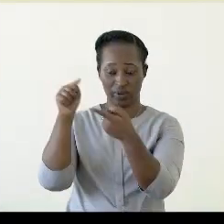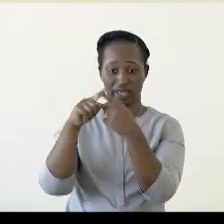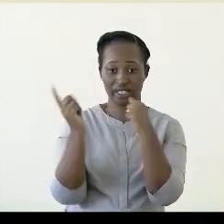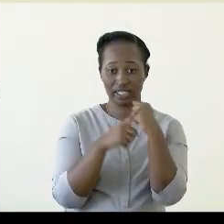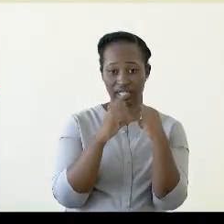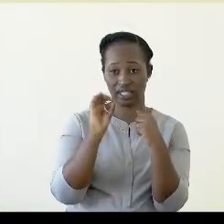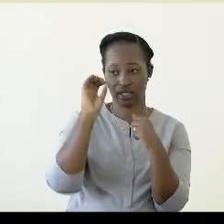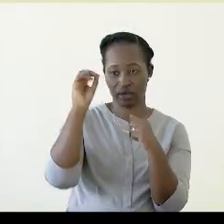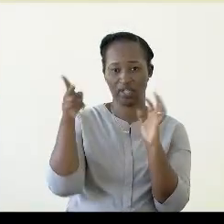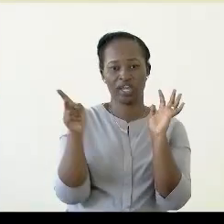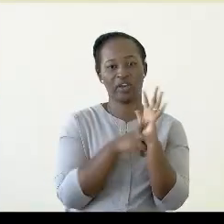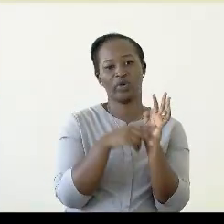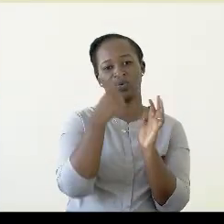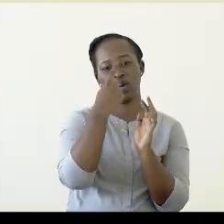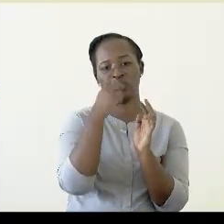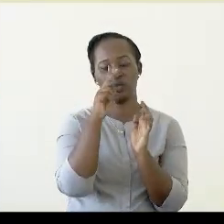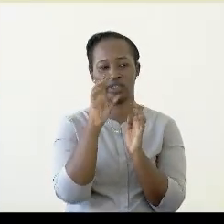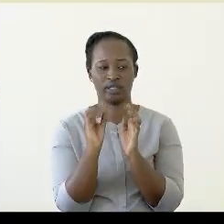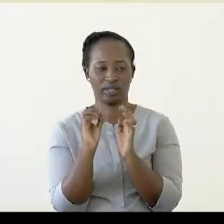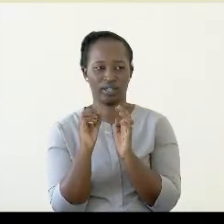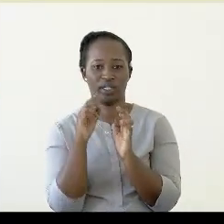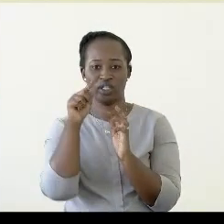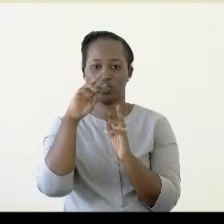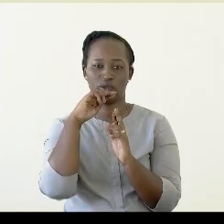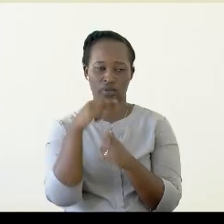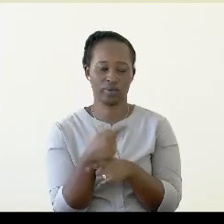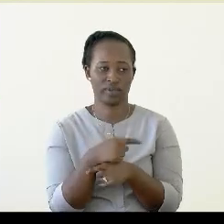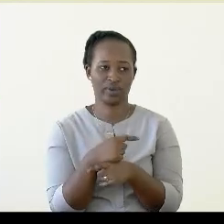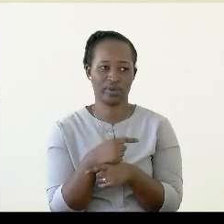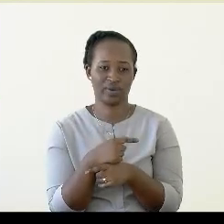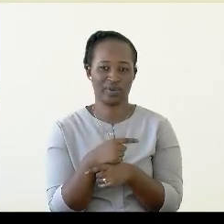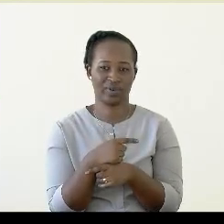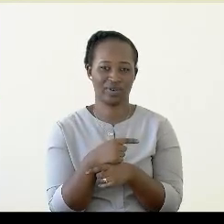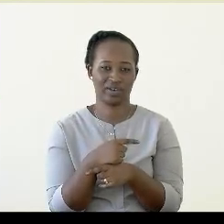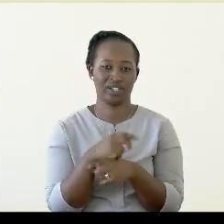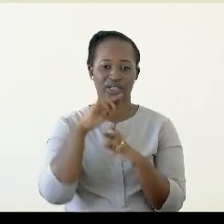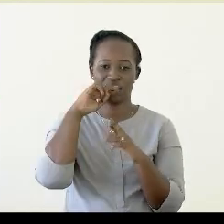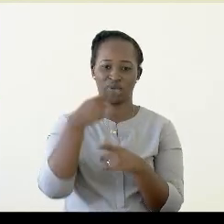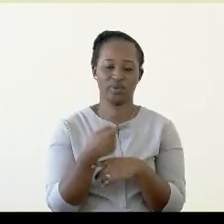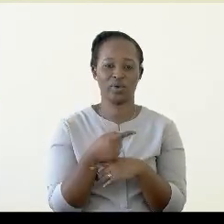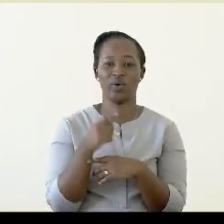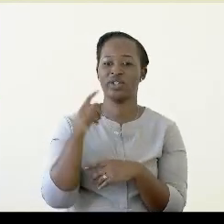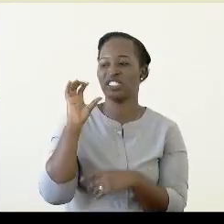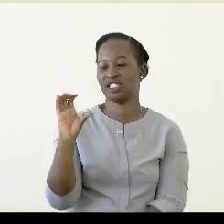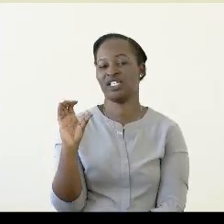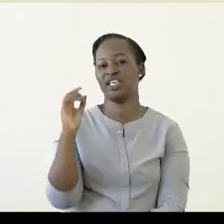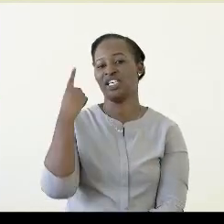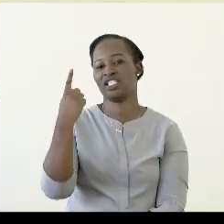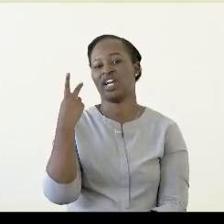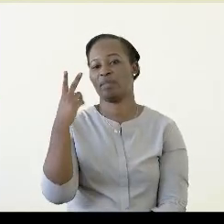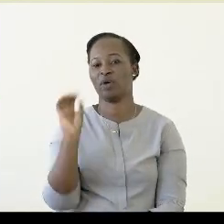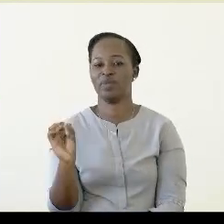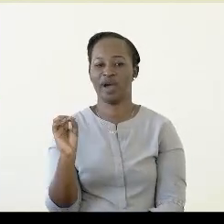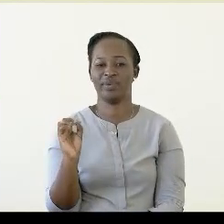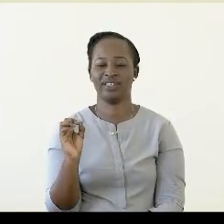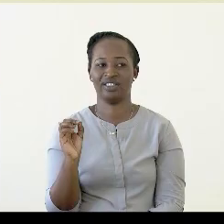is 120. And where is the answer? Oh la la. It's this one, C. The right answer is